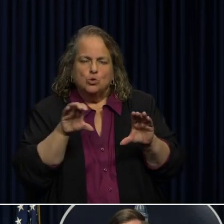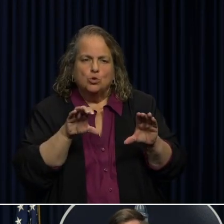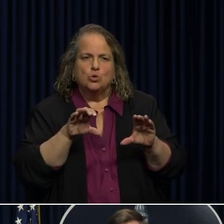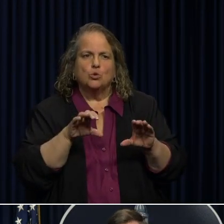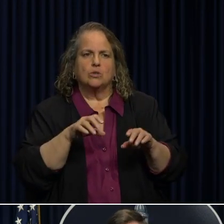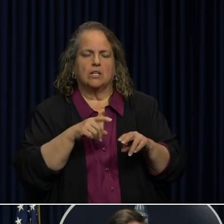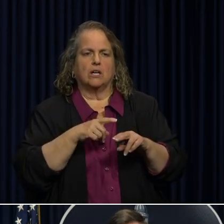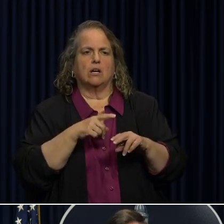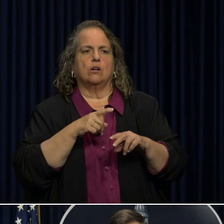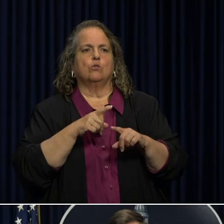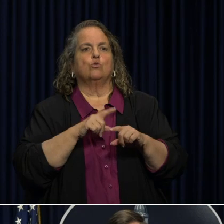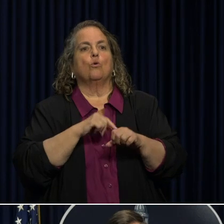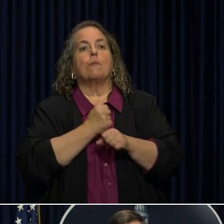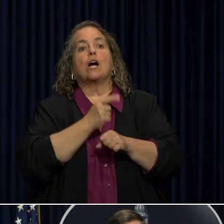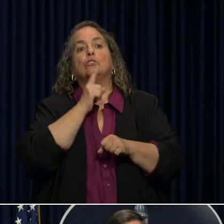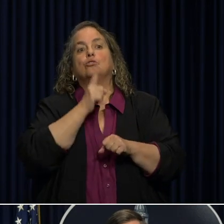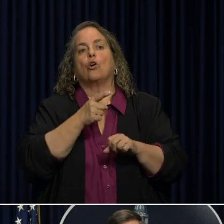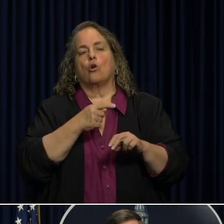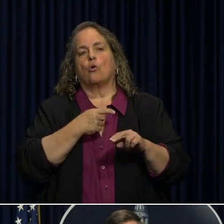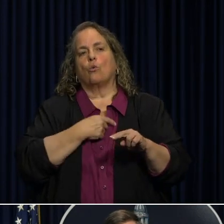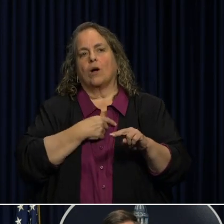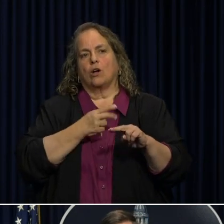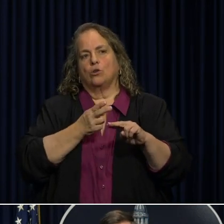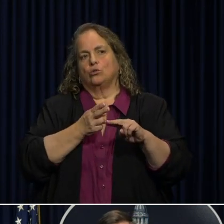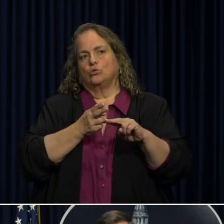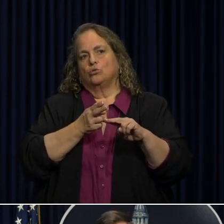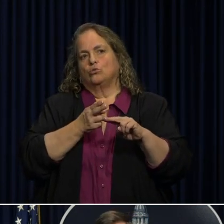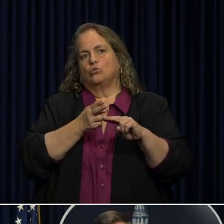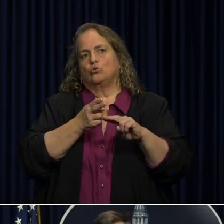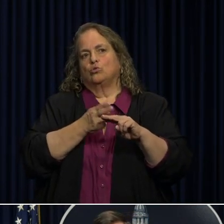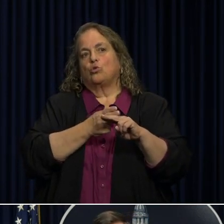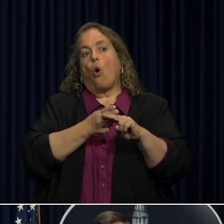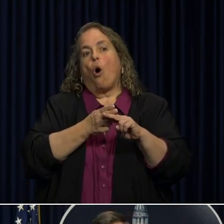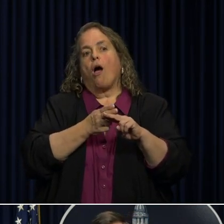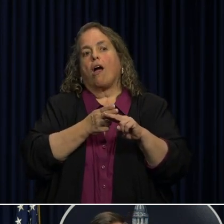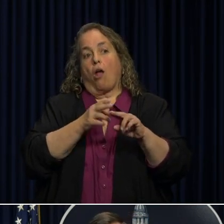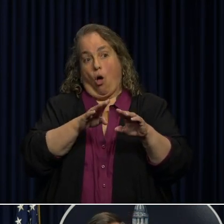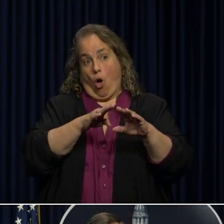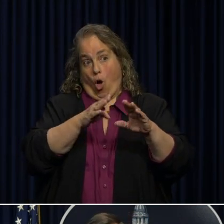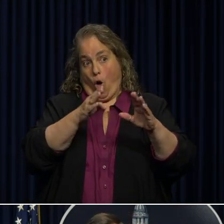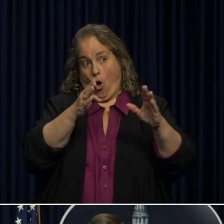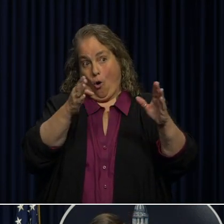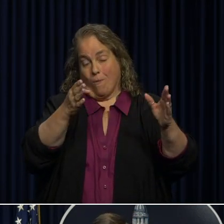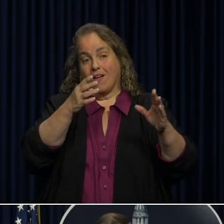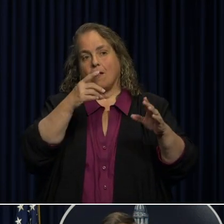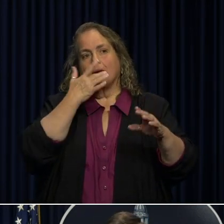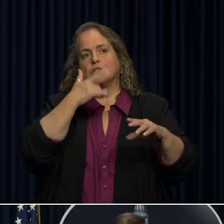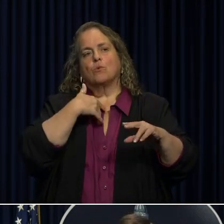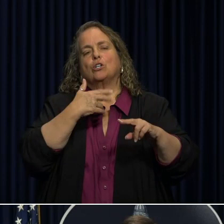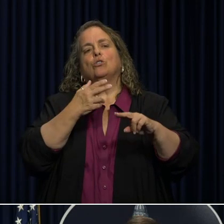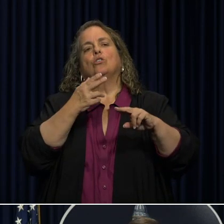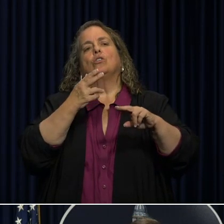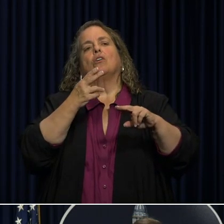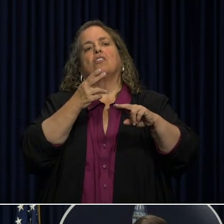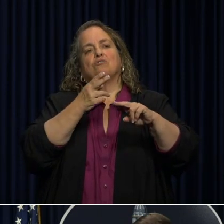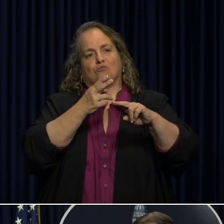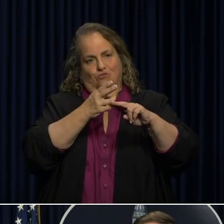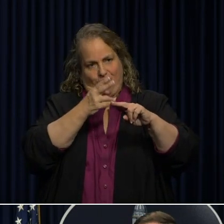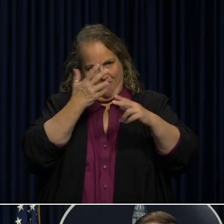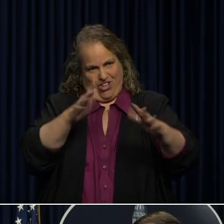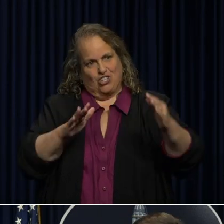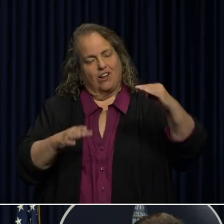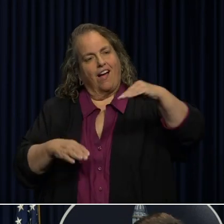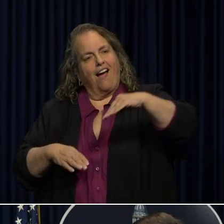shorter duration by not making some foolish or some very risky